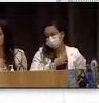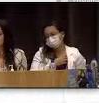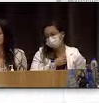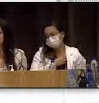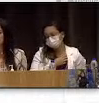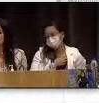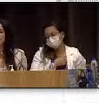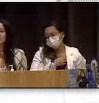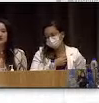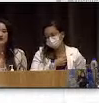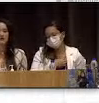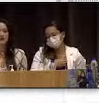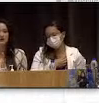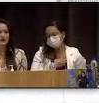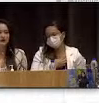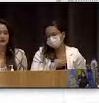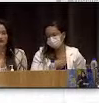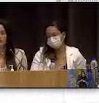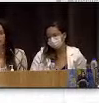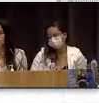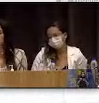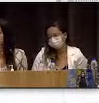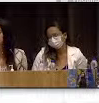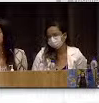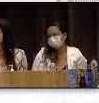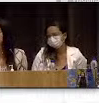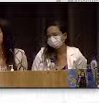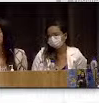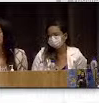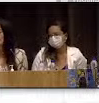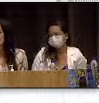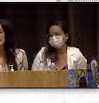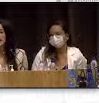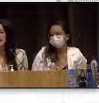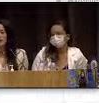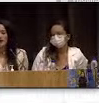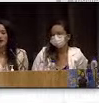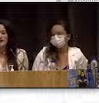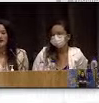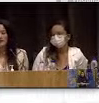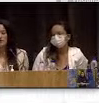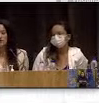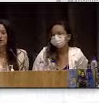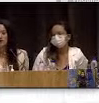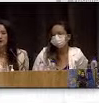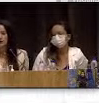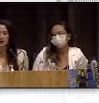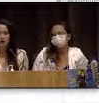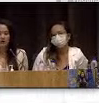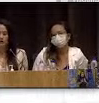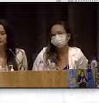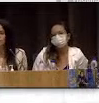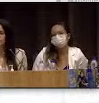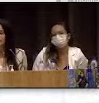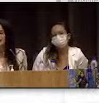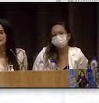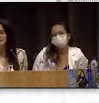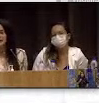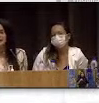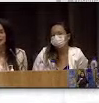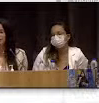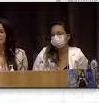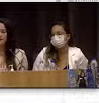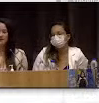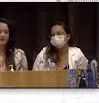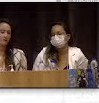we were 100% COVID during this time. So that is why we have such an expressive result. About the number of